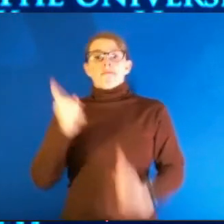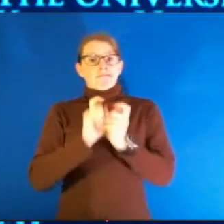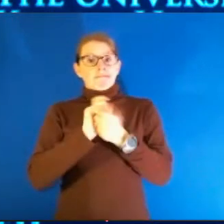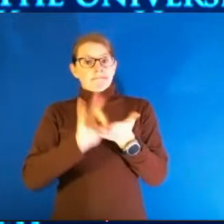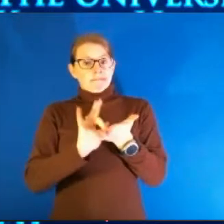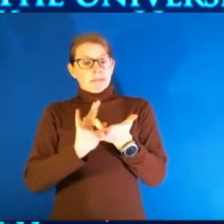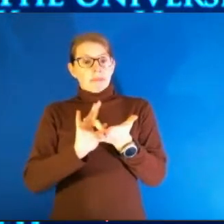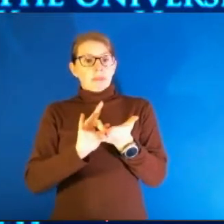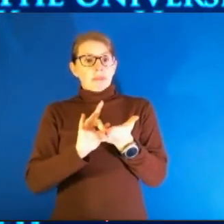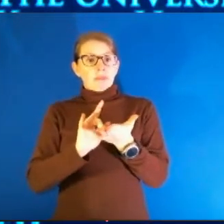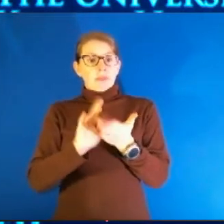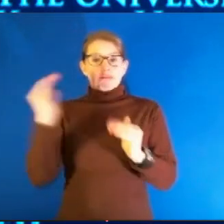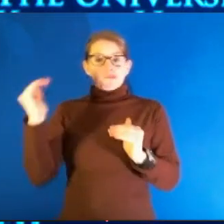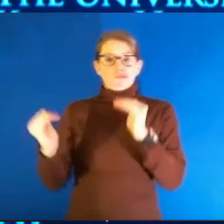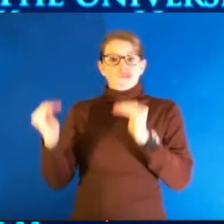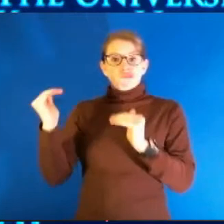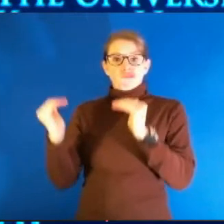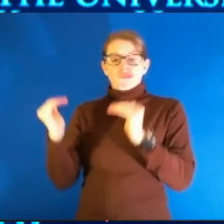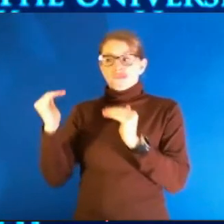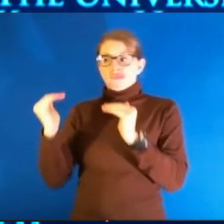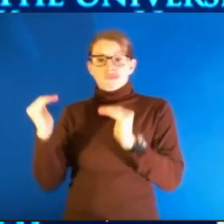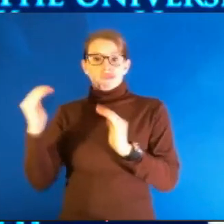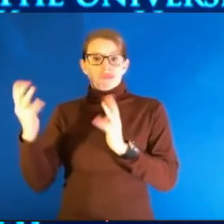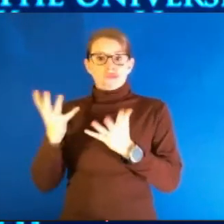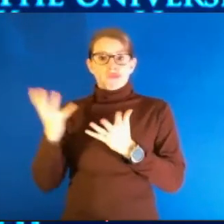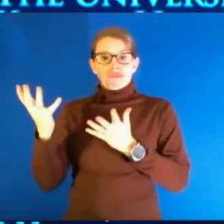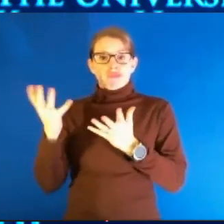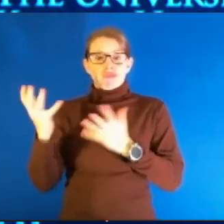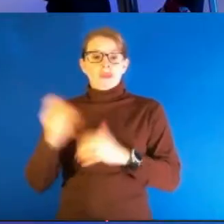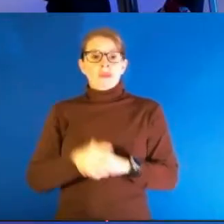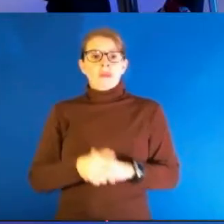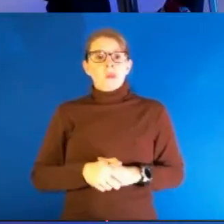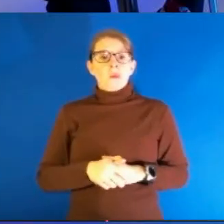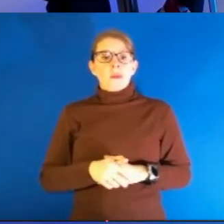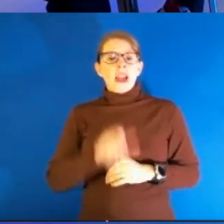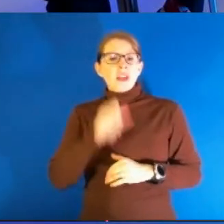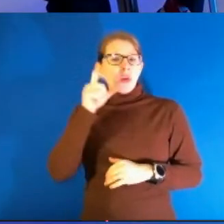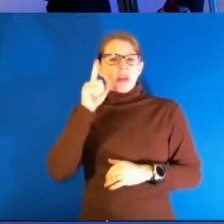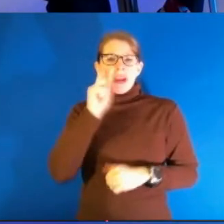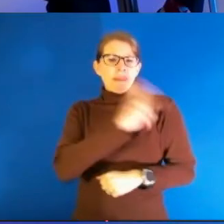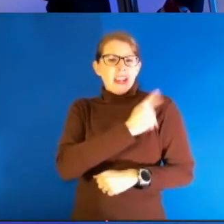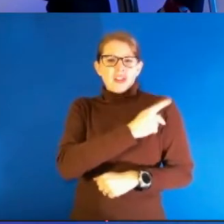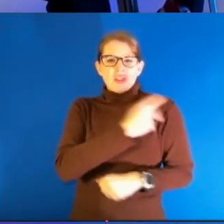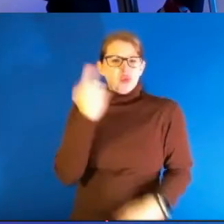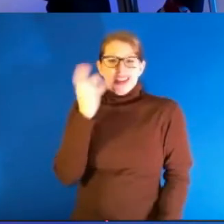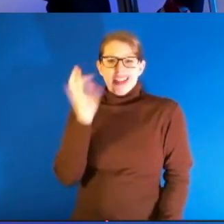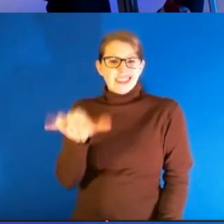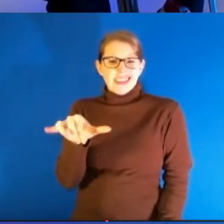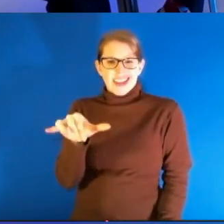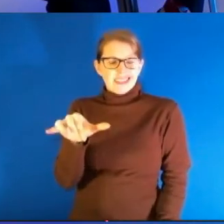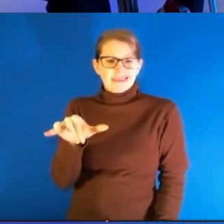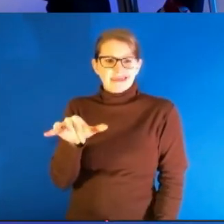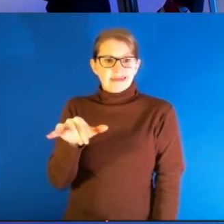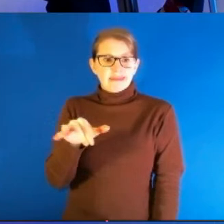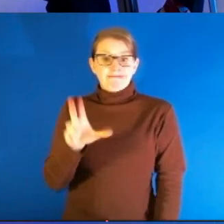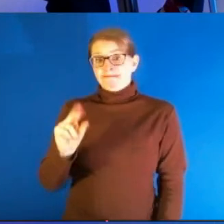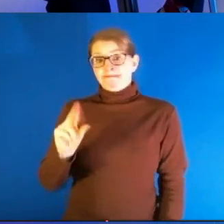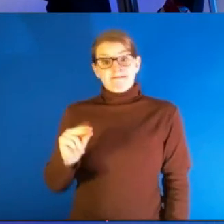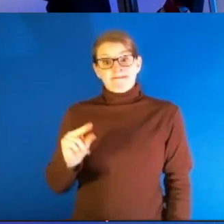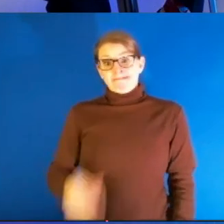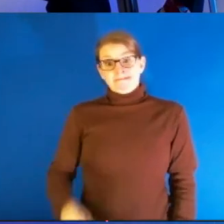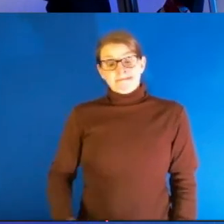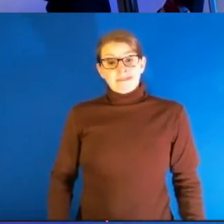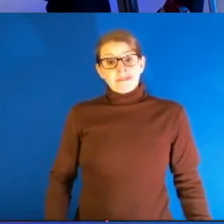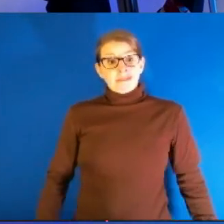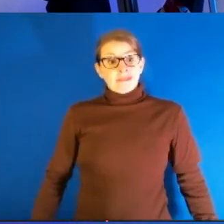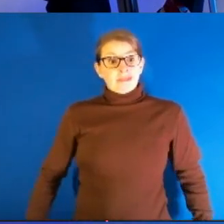checks and balances Yeah. that's super important to making our patients safe. And I don't think patients realize that that's happening. No, and from a